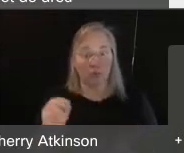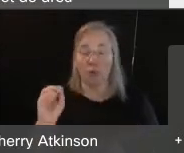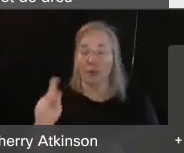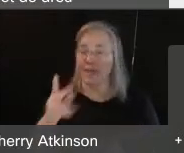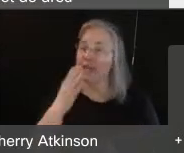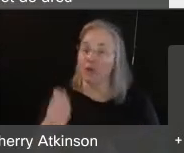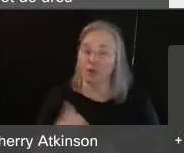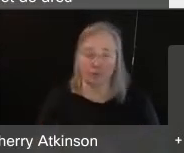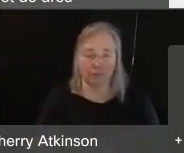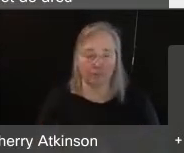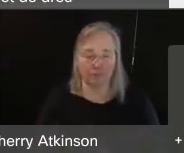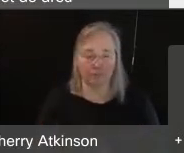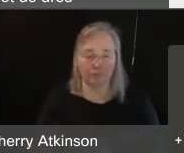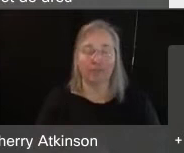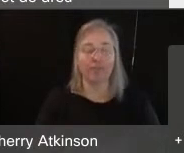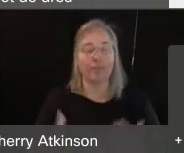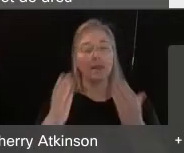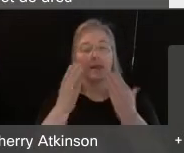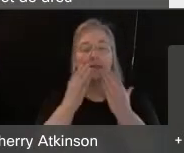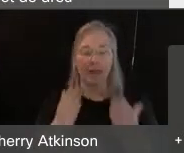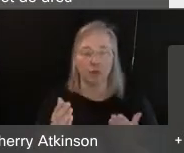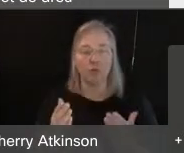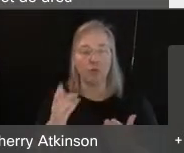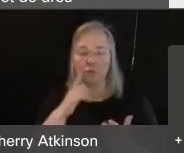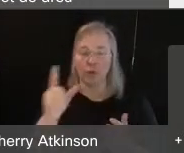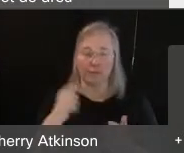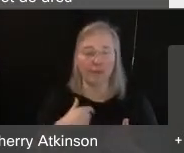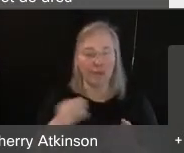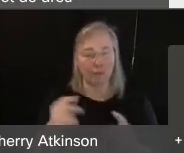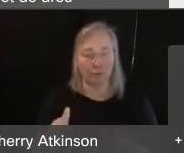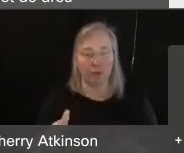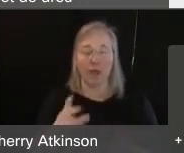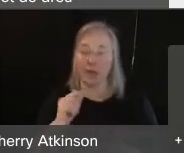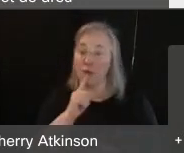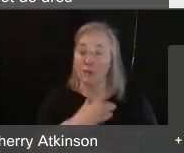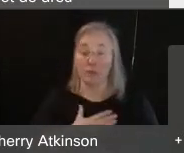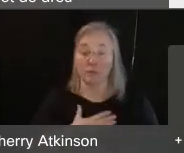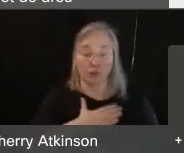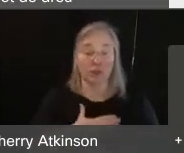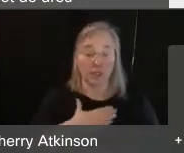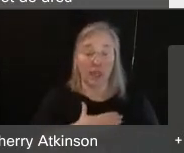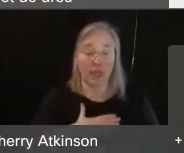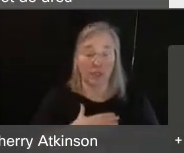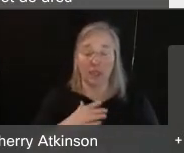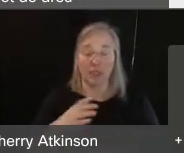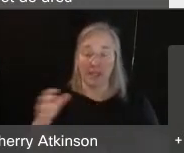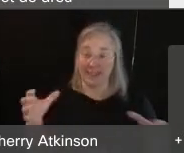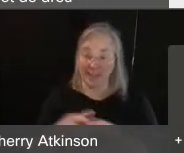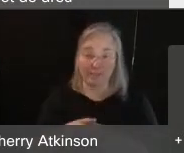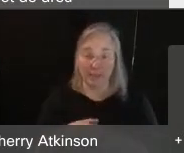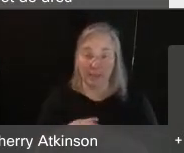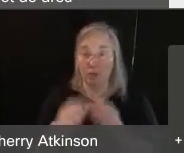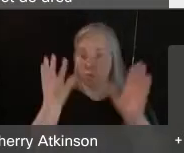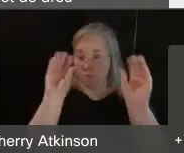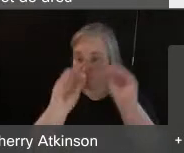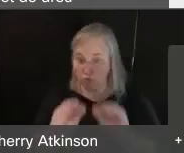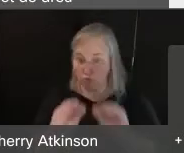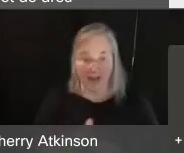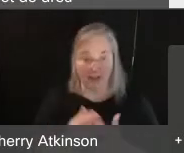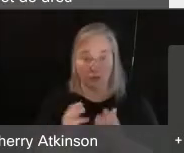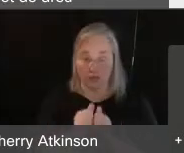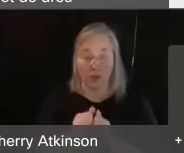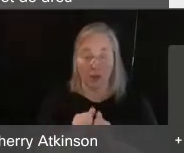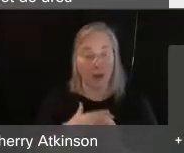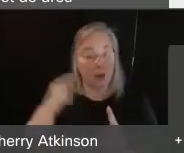you. You give me the opportunity, and I really appreciate the committee to put everything together. I think my point